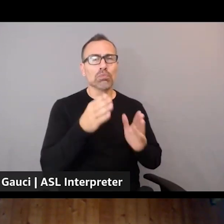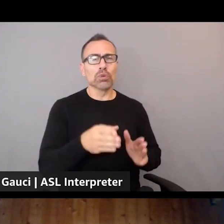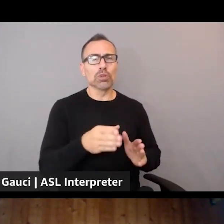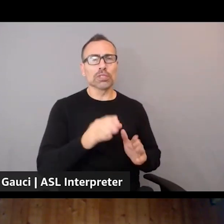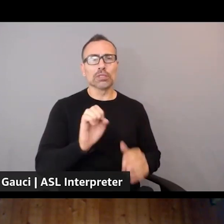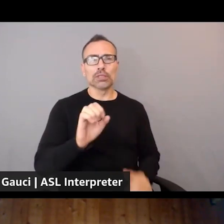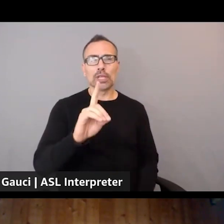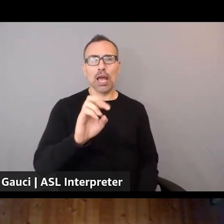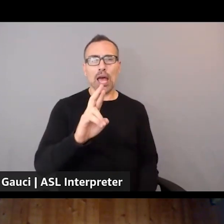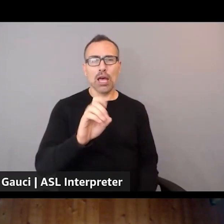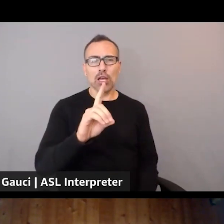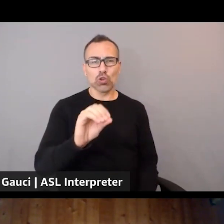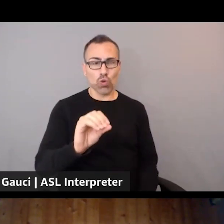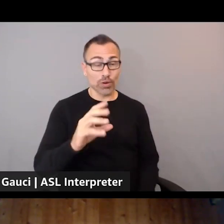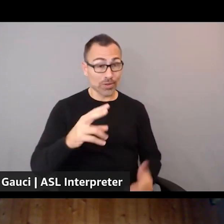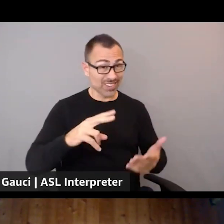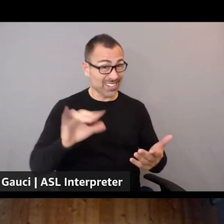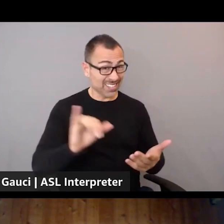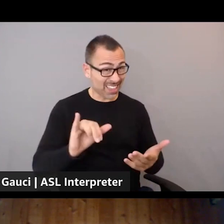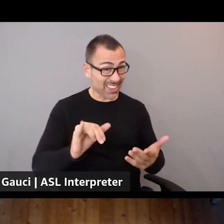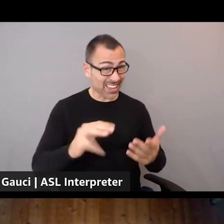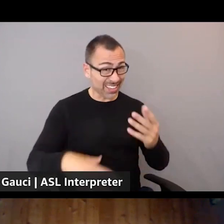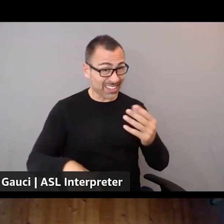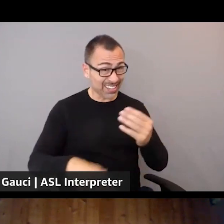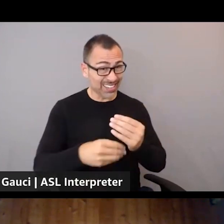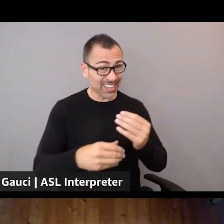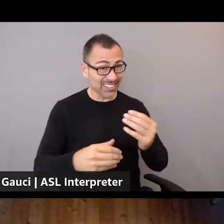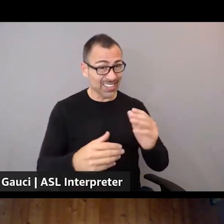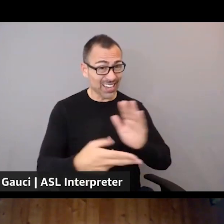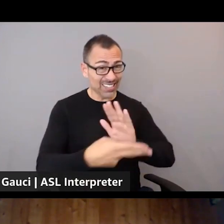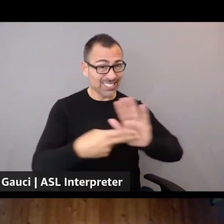like assigning a serial number to a body of text?